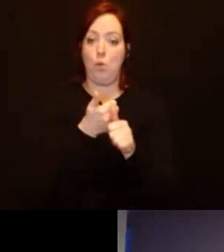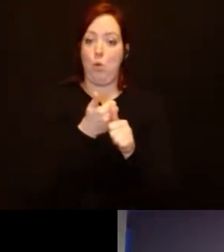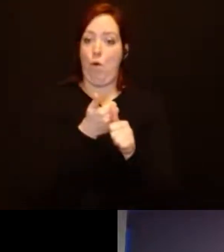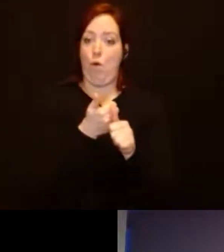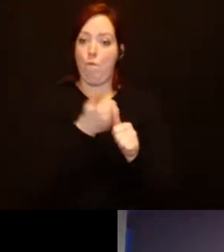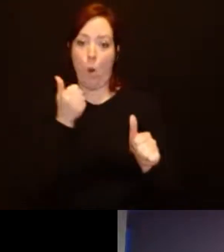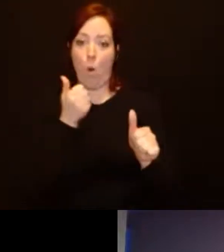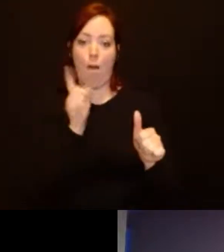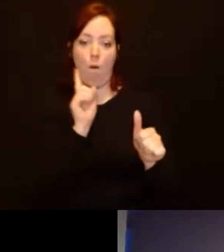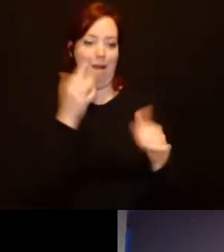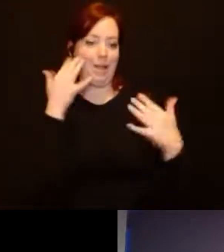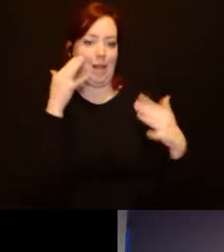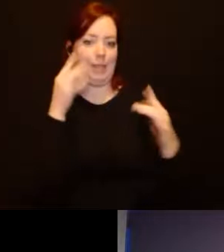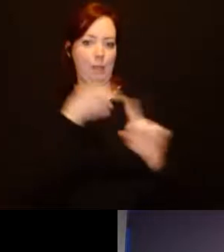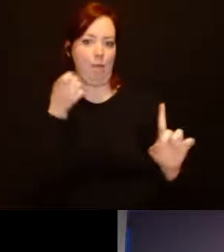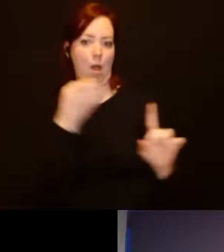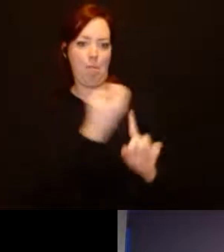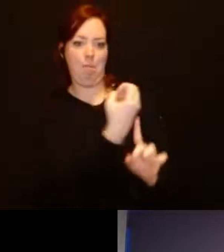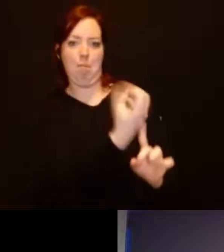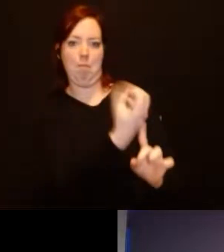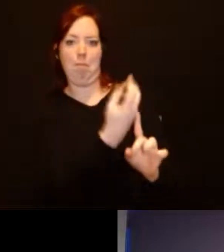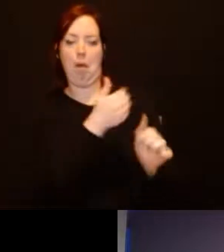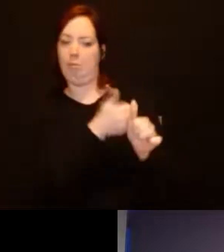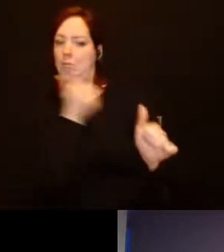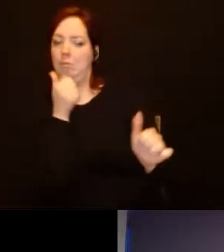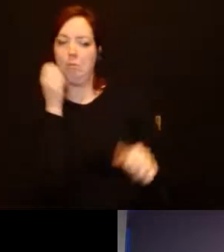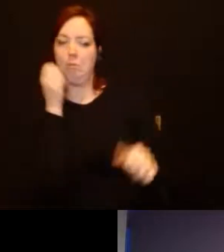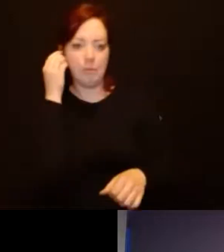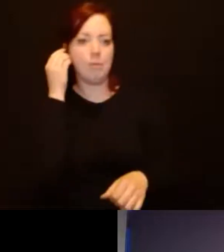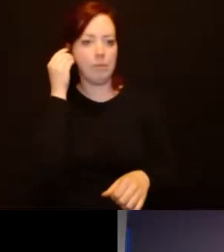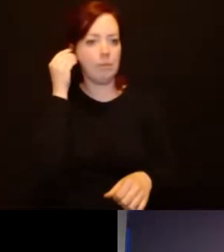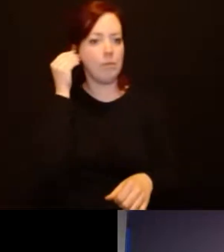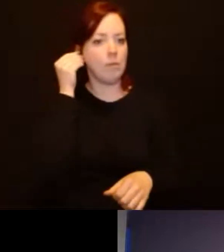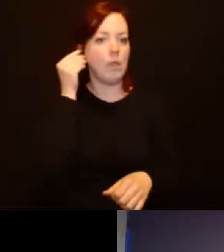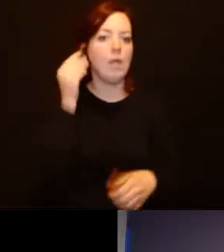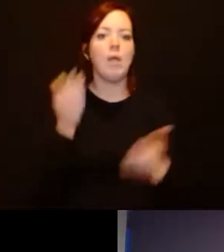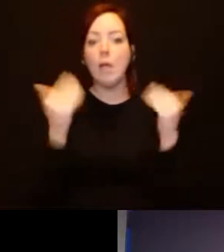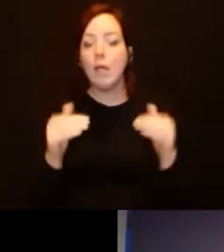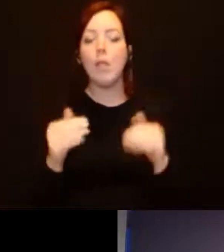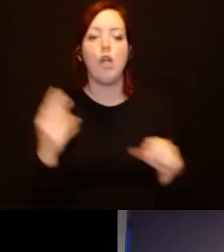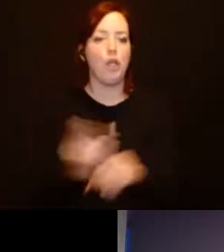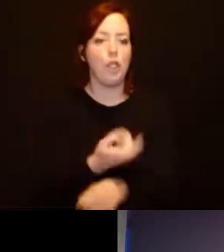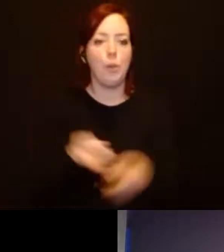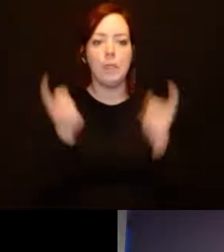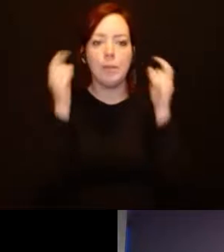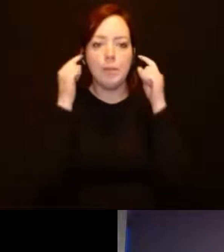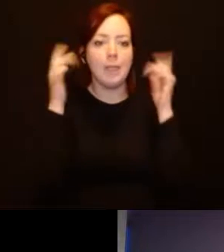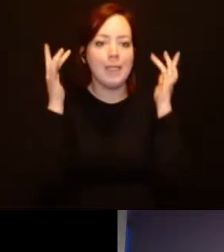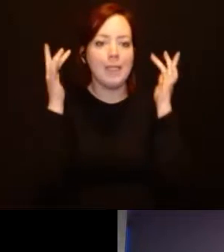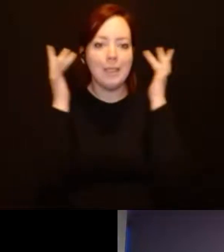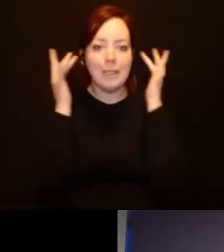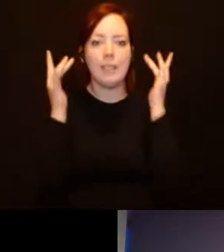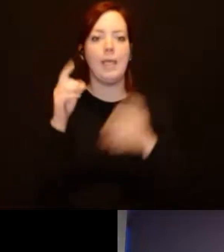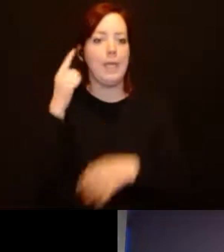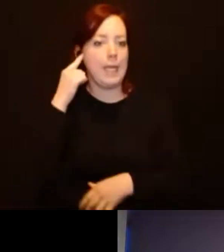responses. And then use ear protection, such as earplugs and headphones, 72%. So those